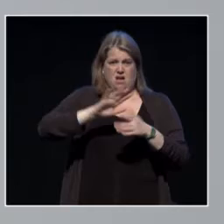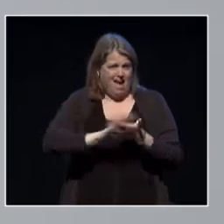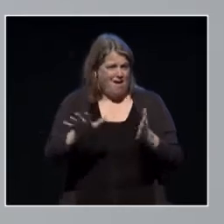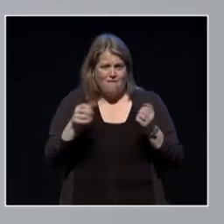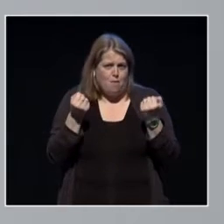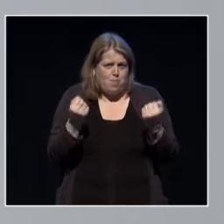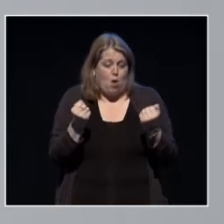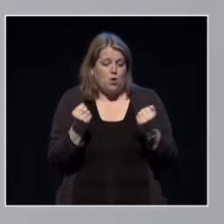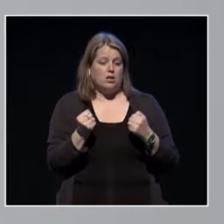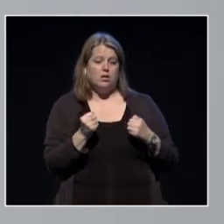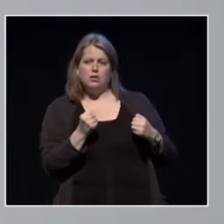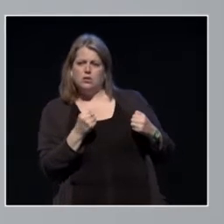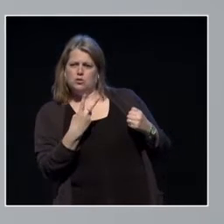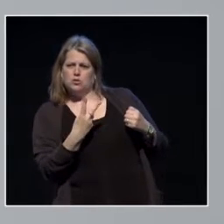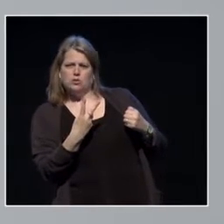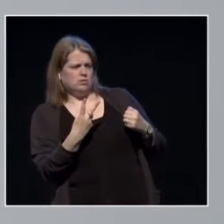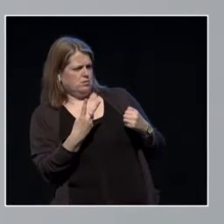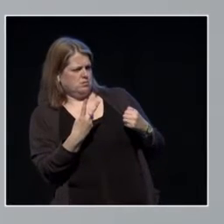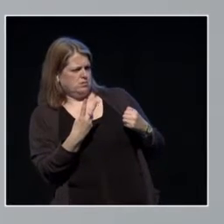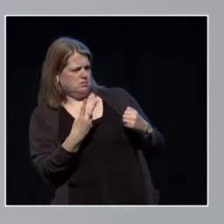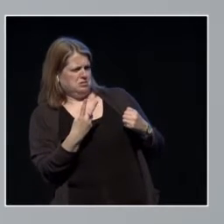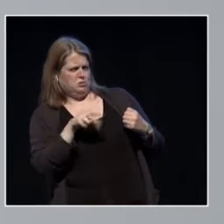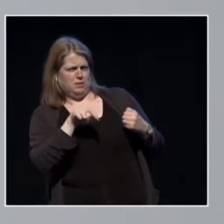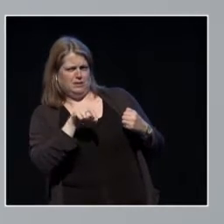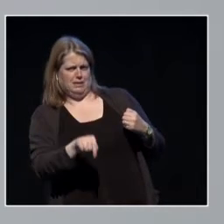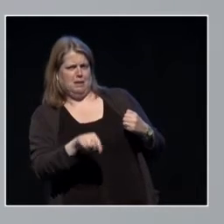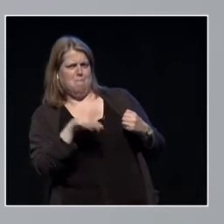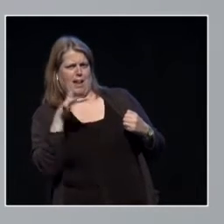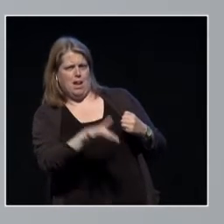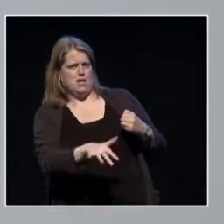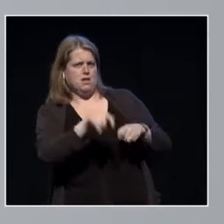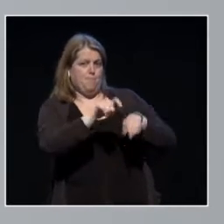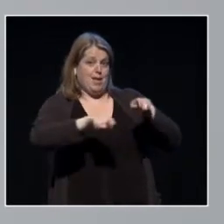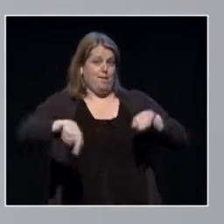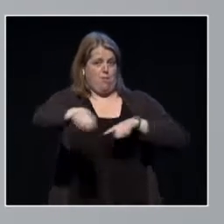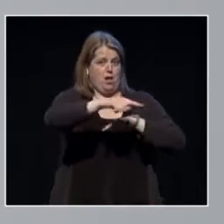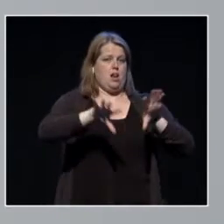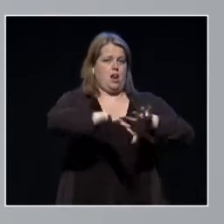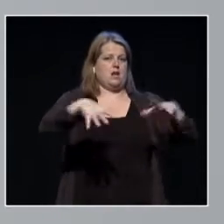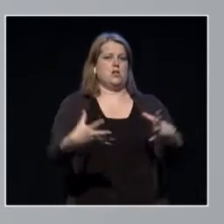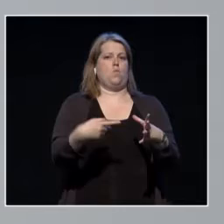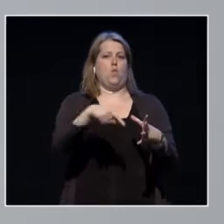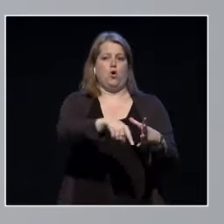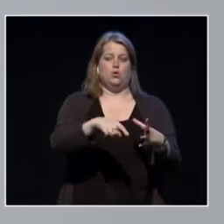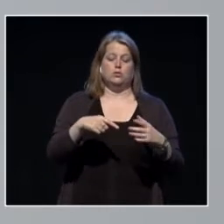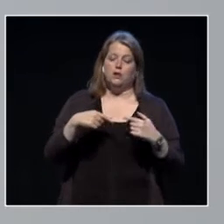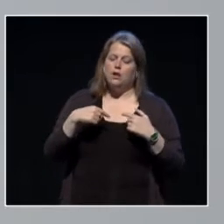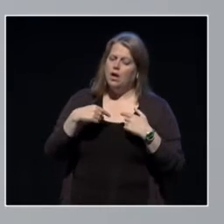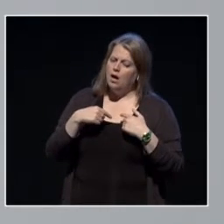people in the world. And I completely acknowledge that how difficult it is for the large-scale private